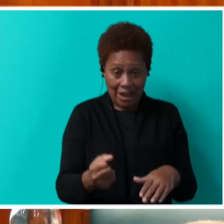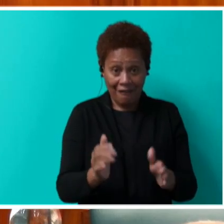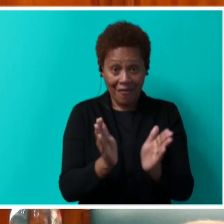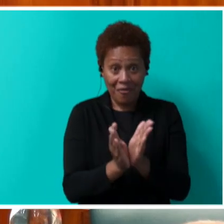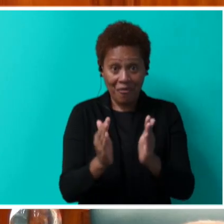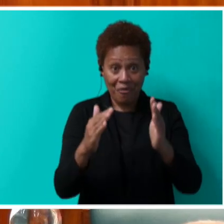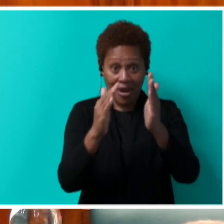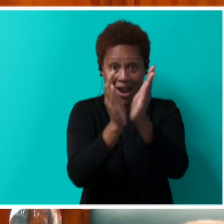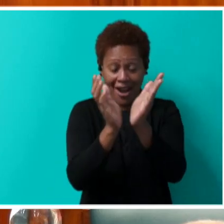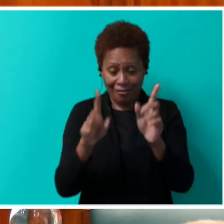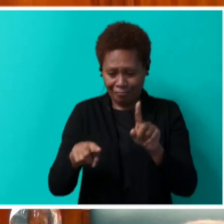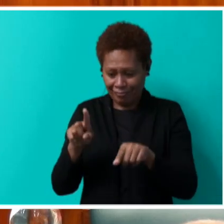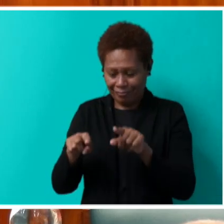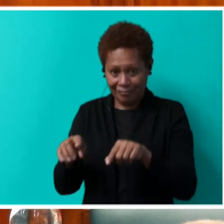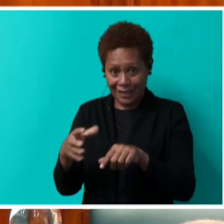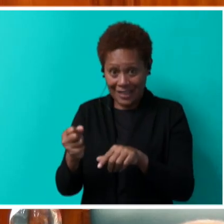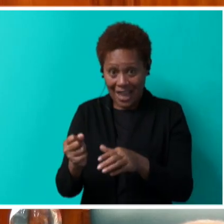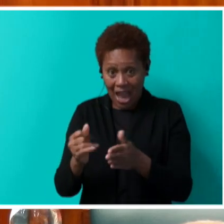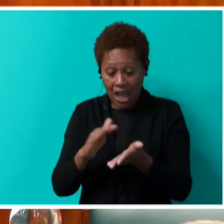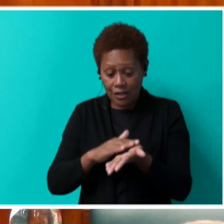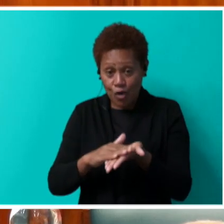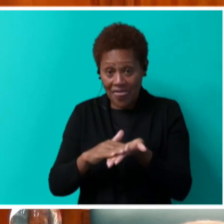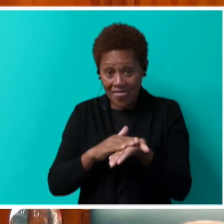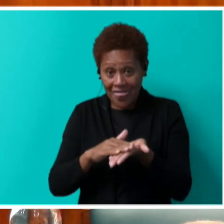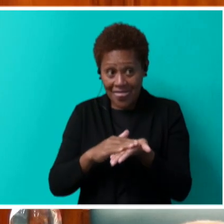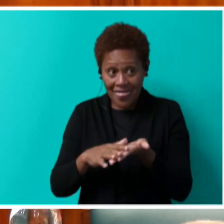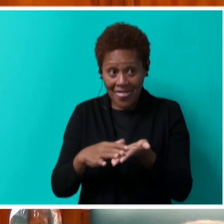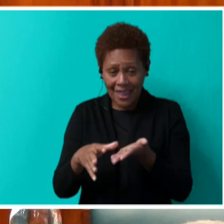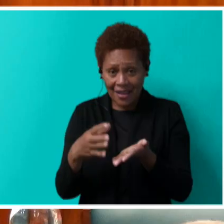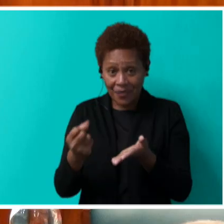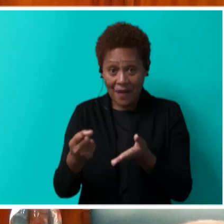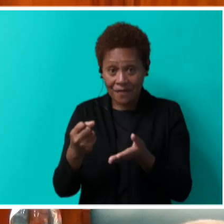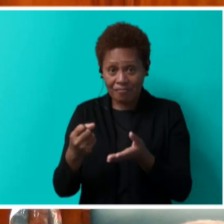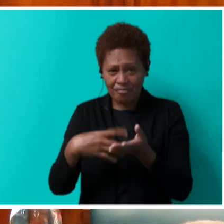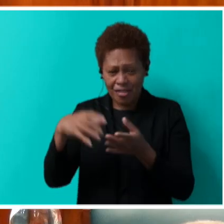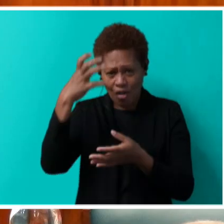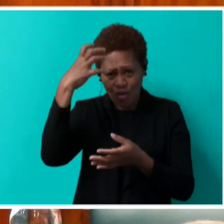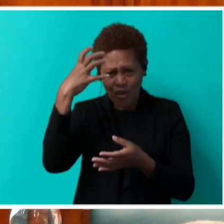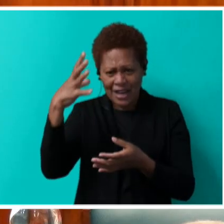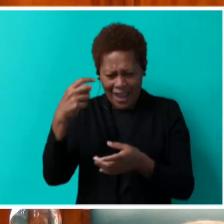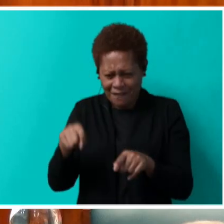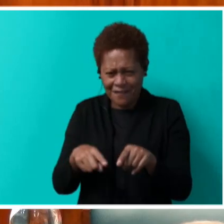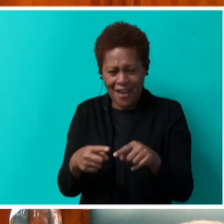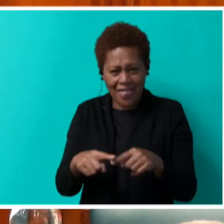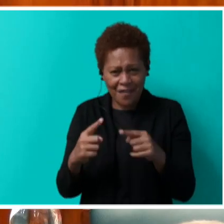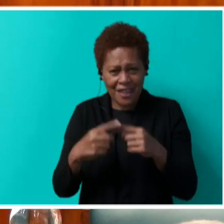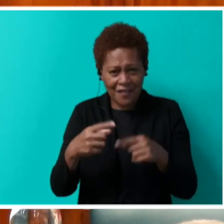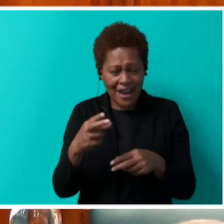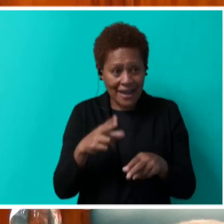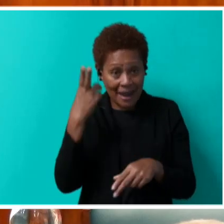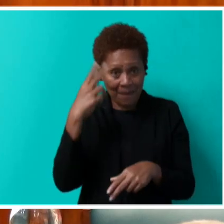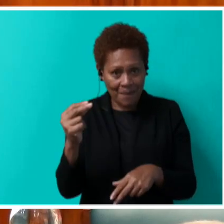varieties, the smooth cane and the Ripley Queen. And we also have smaller acreages